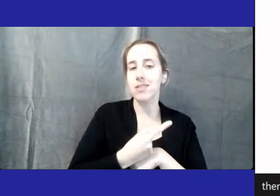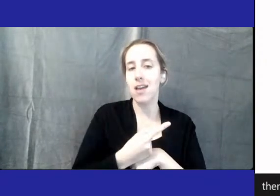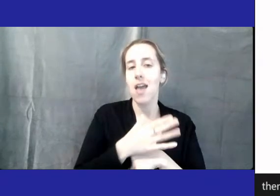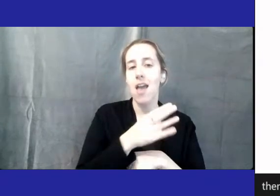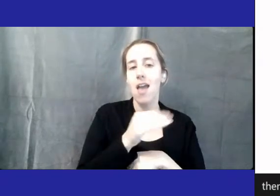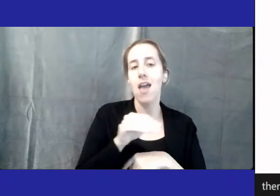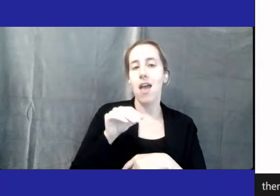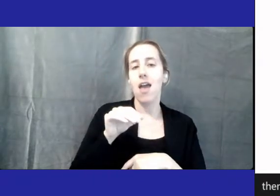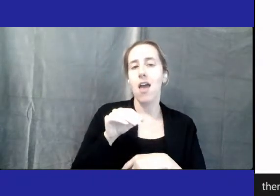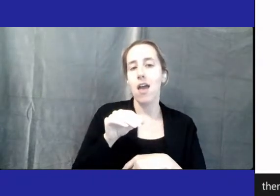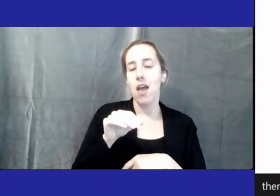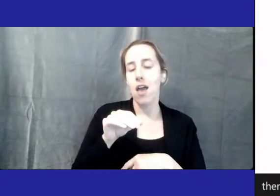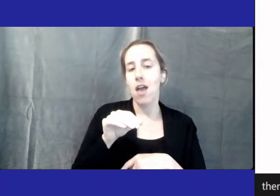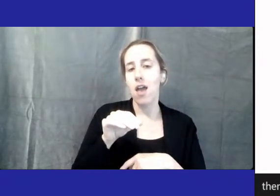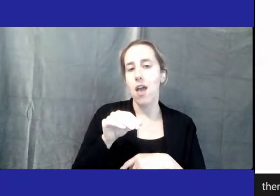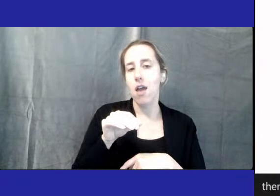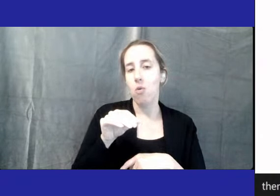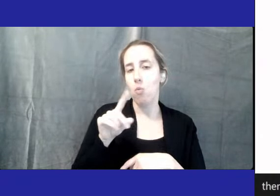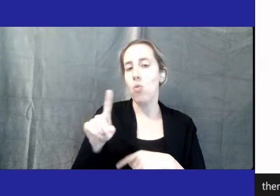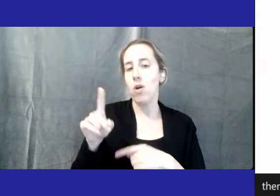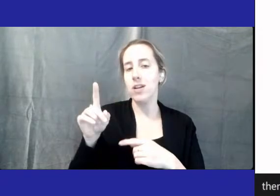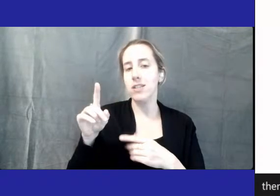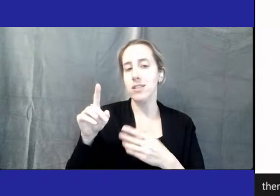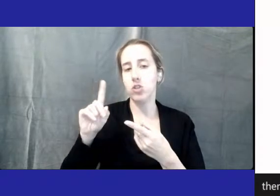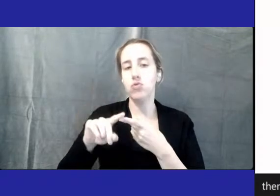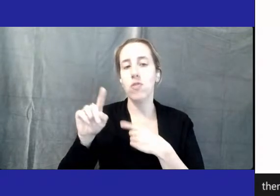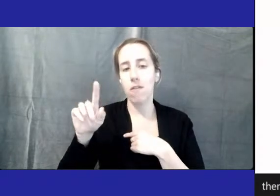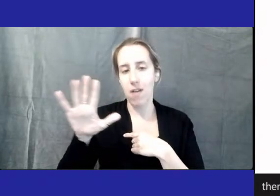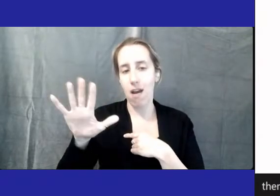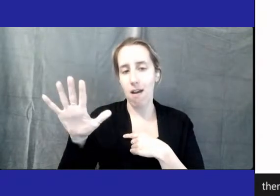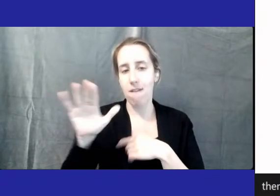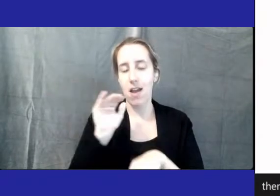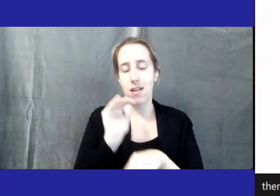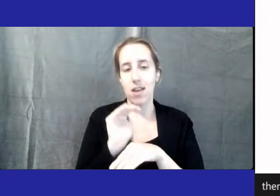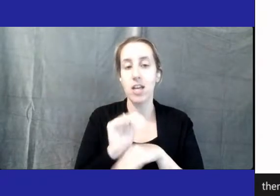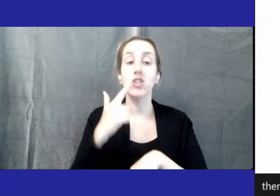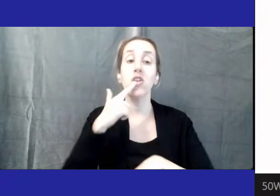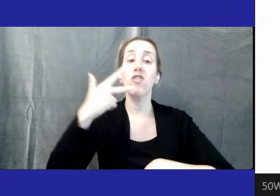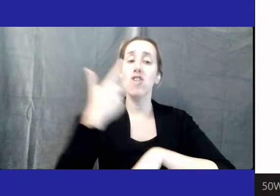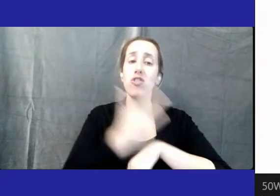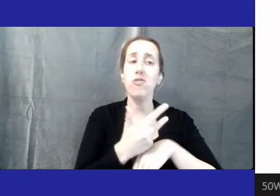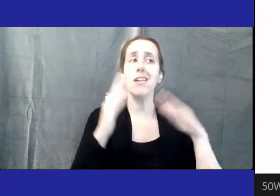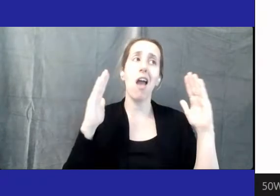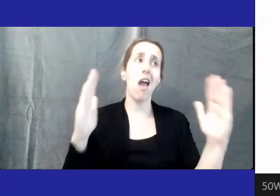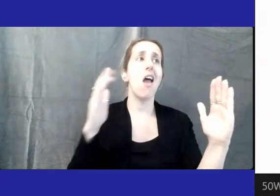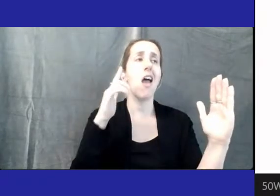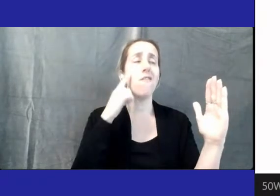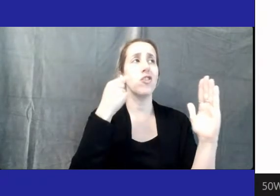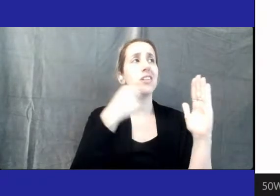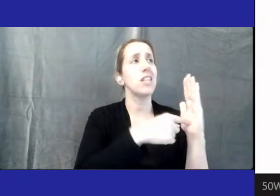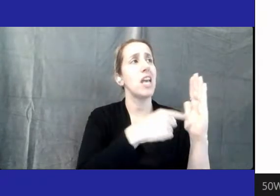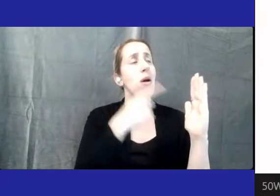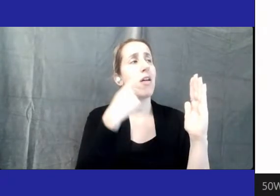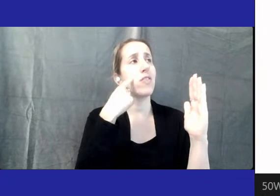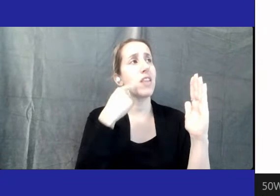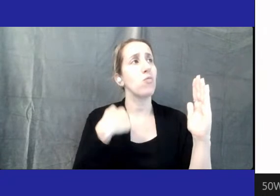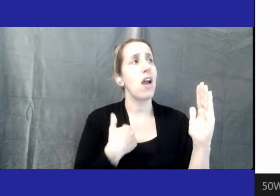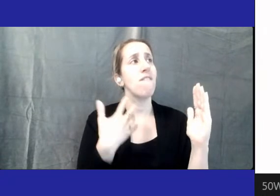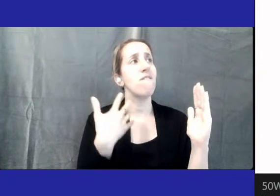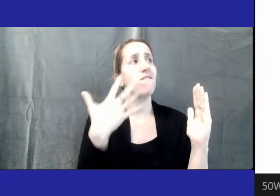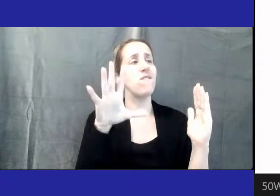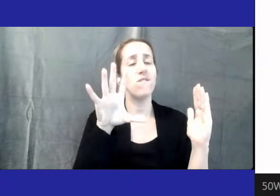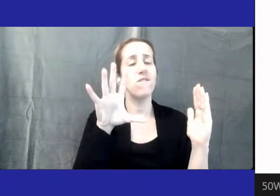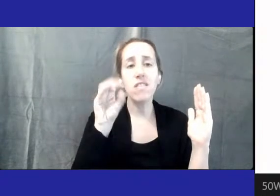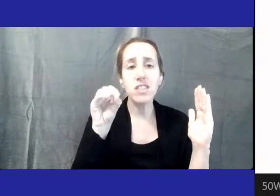a 3-day period that we were looking at, we'd have, I think I just looked at it, like 50 nurses,